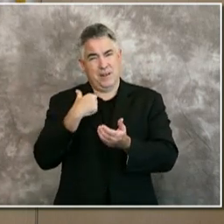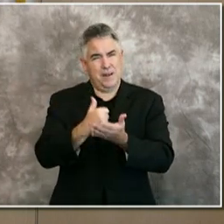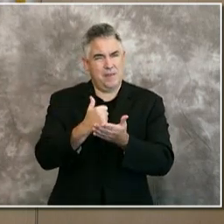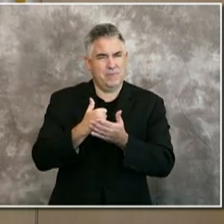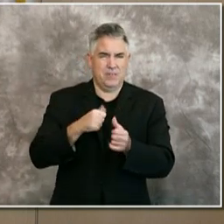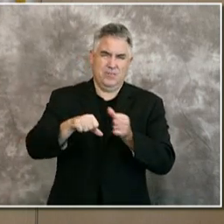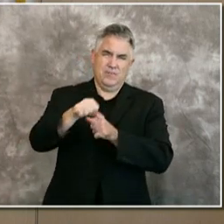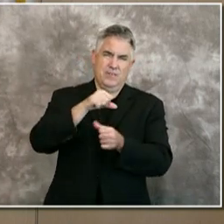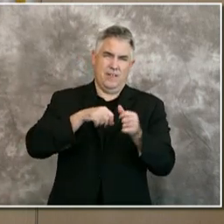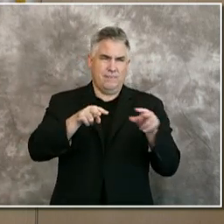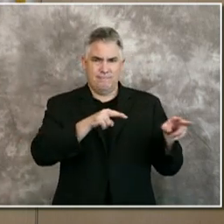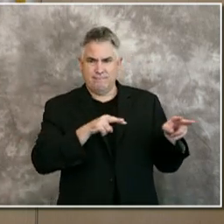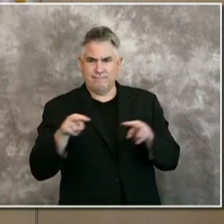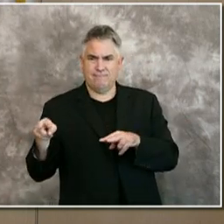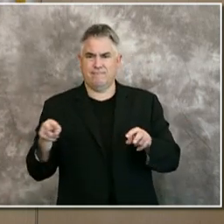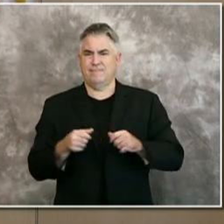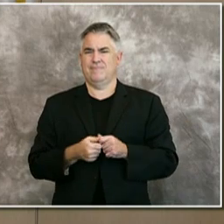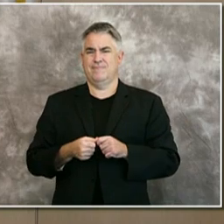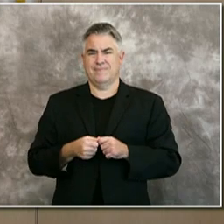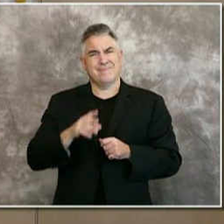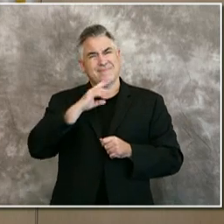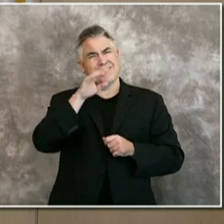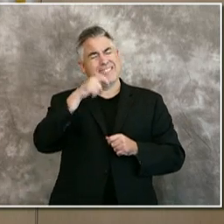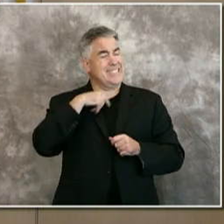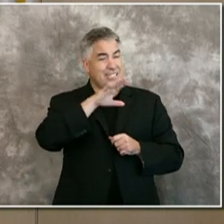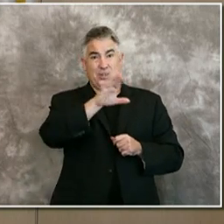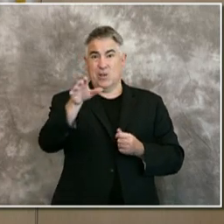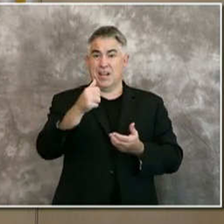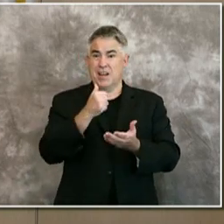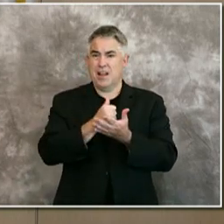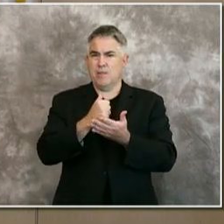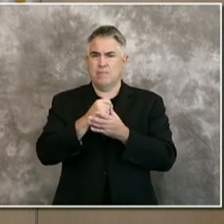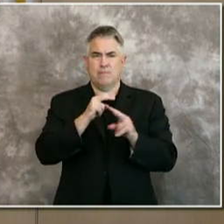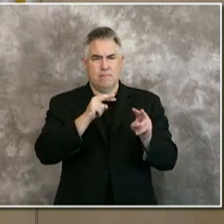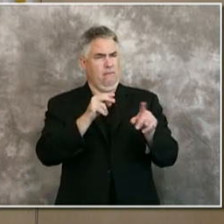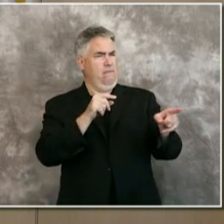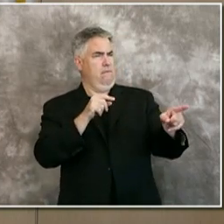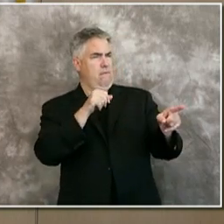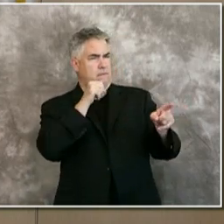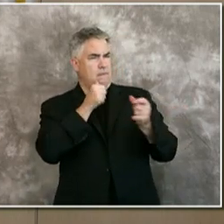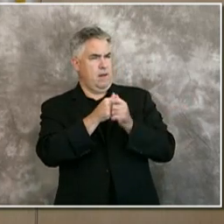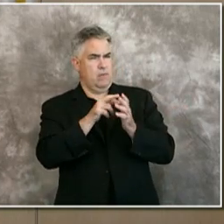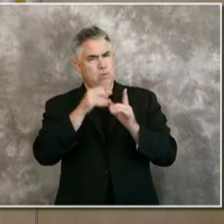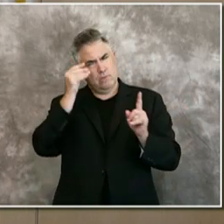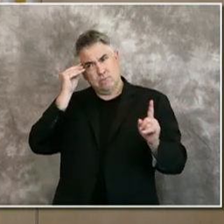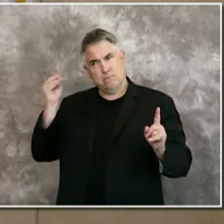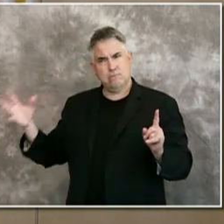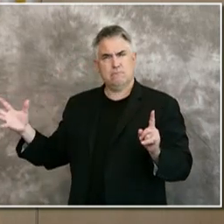in helping to enforce these guidelines and the health officer's order. Thank you.